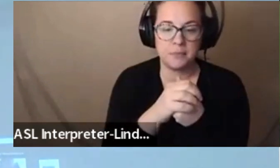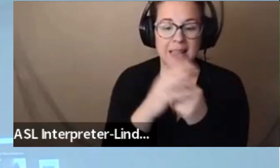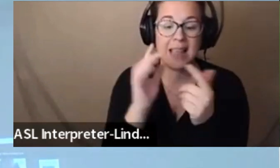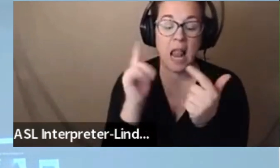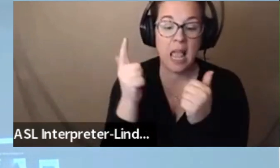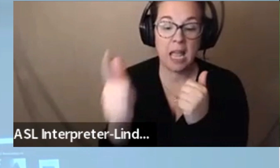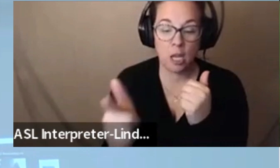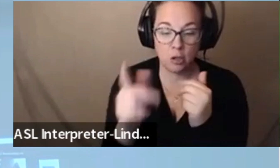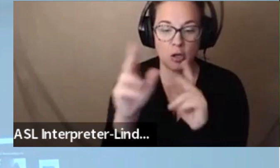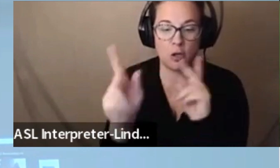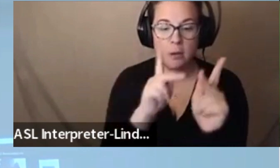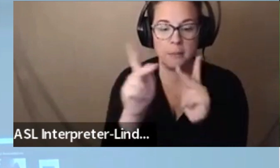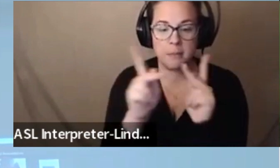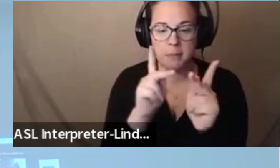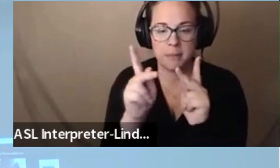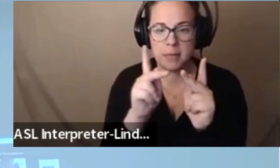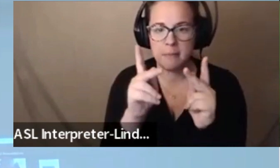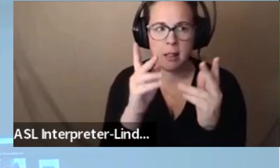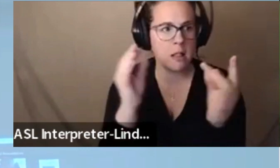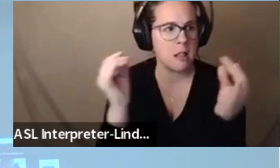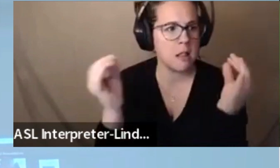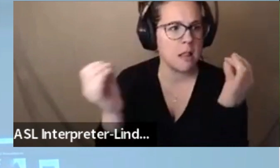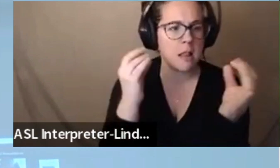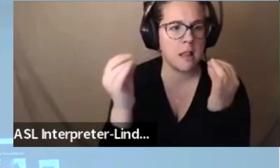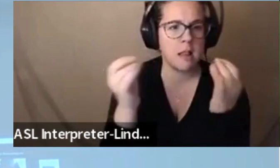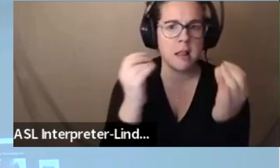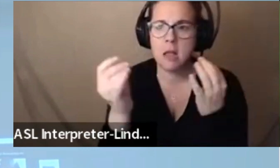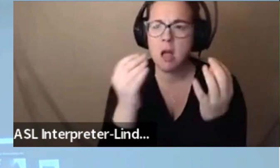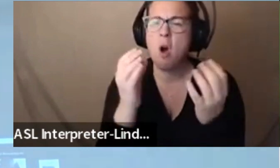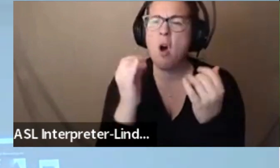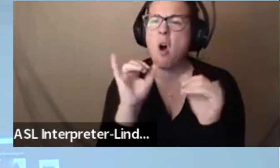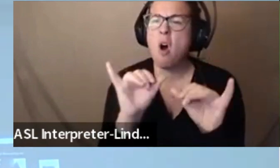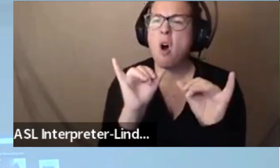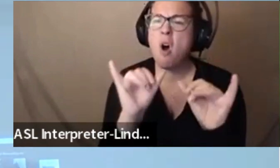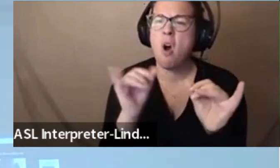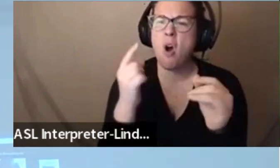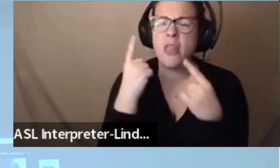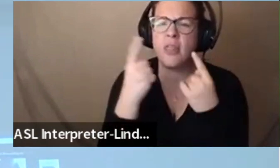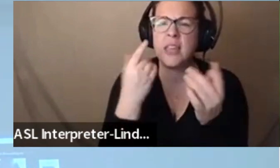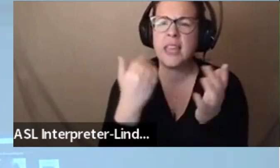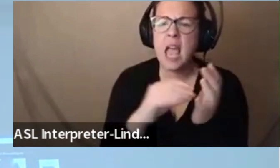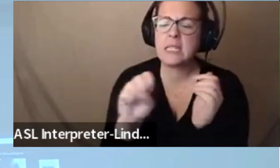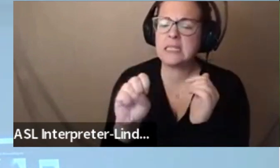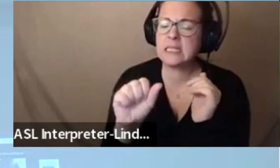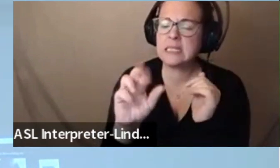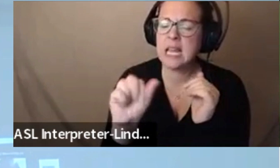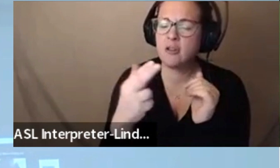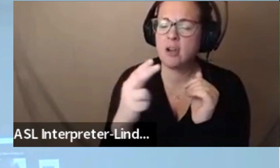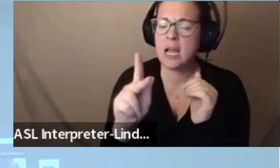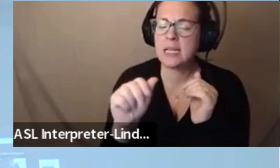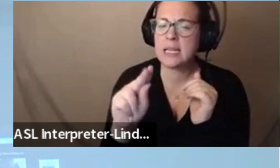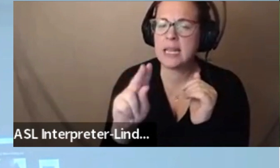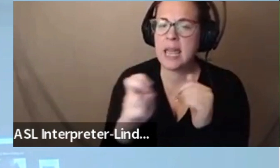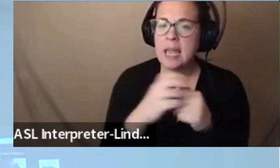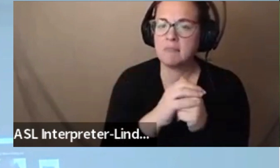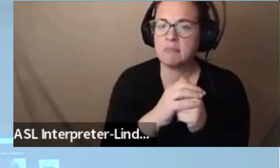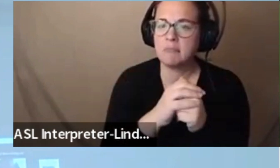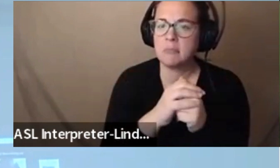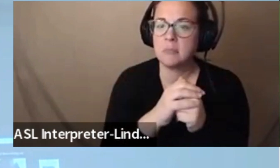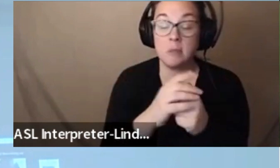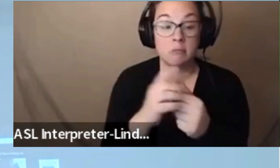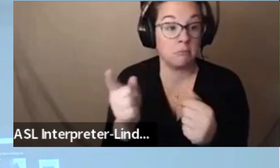of work. And then later on, everybody reassesses and suddenly never do a Sarah Kane, and suddenly she's a genius. Whereas at the time they were like,